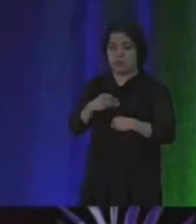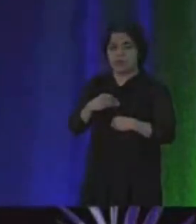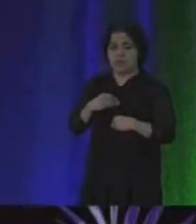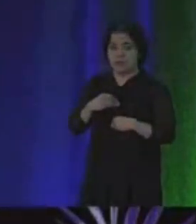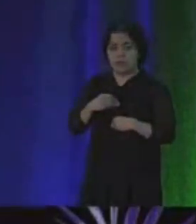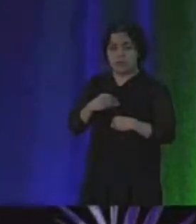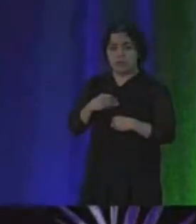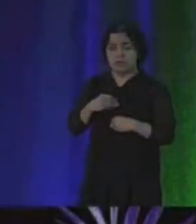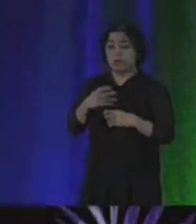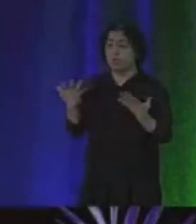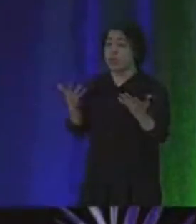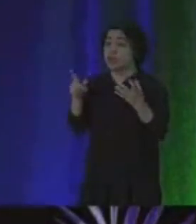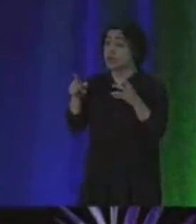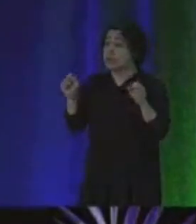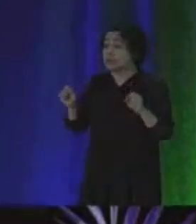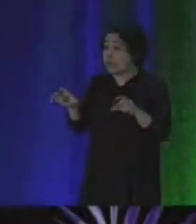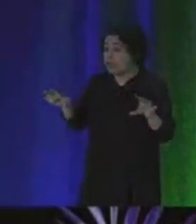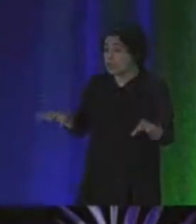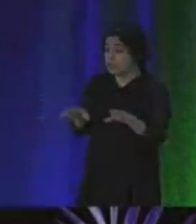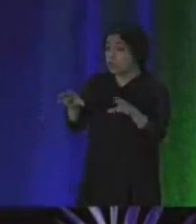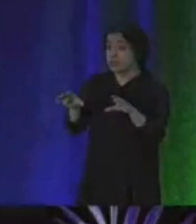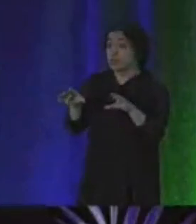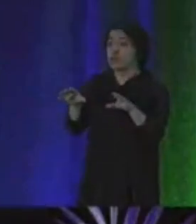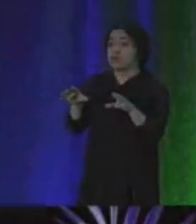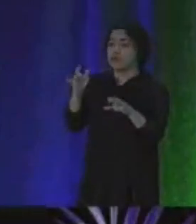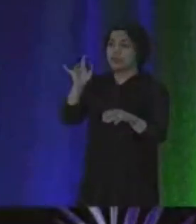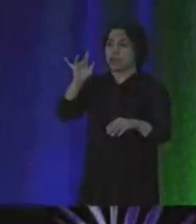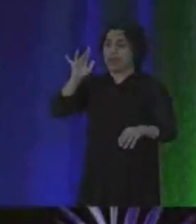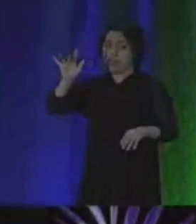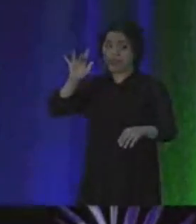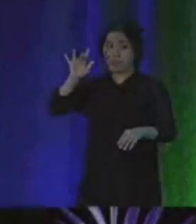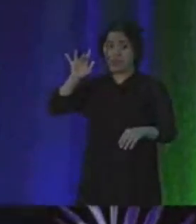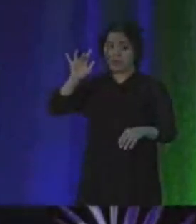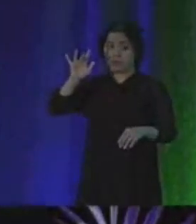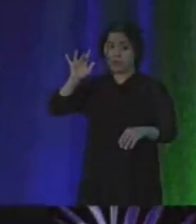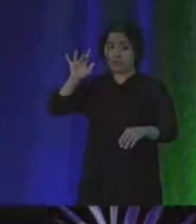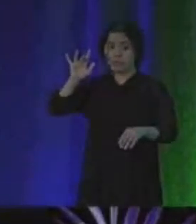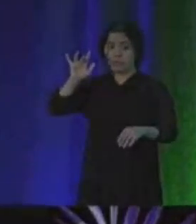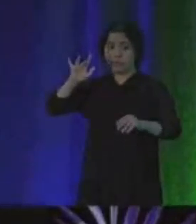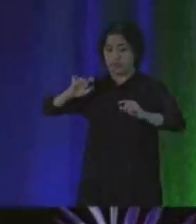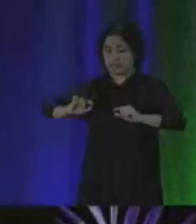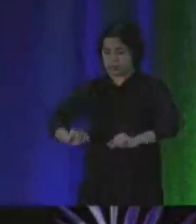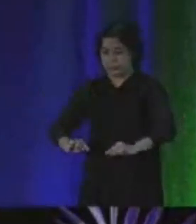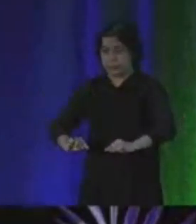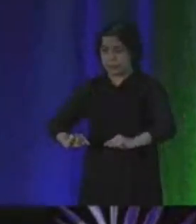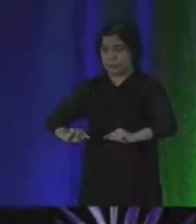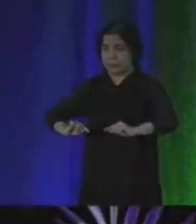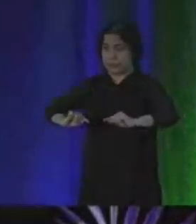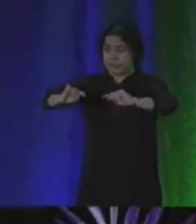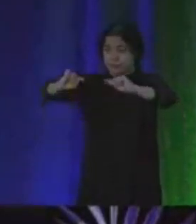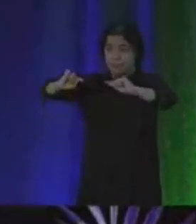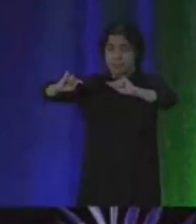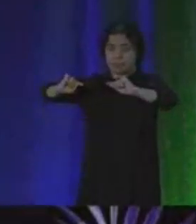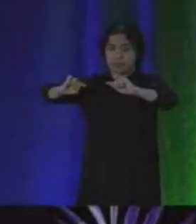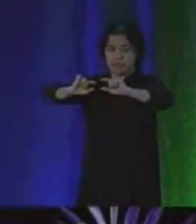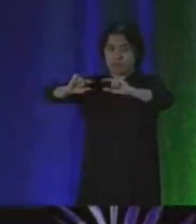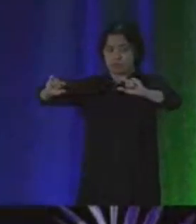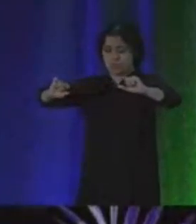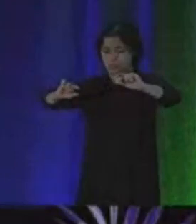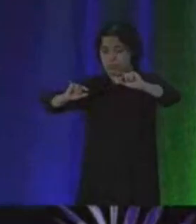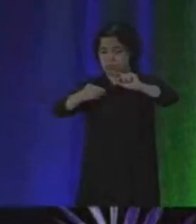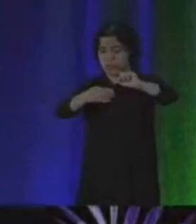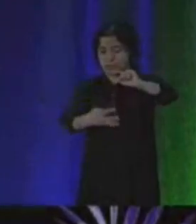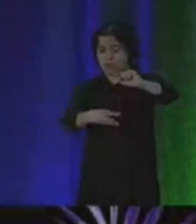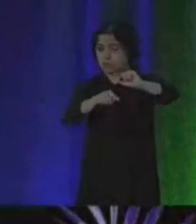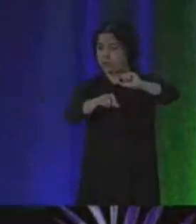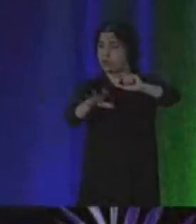Now, what you can do is, if you click up here, if you want to get even more into it, you'll get this right here, which is your summary,